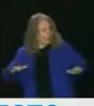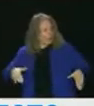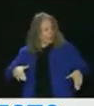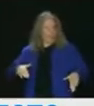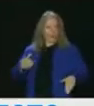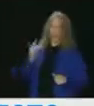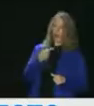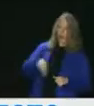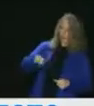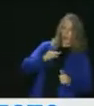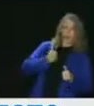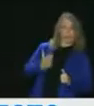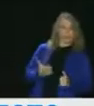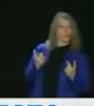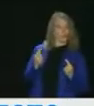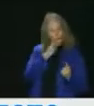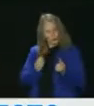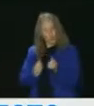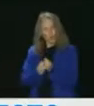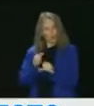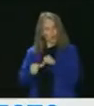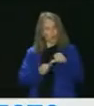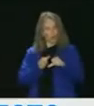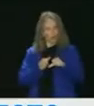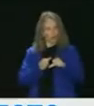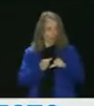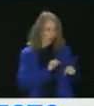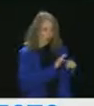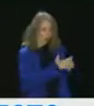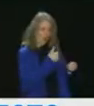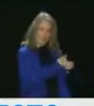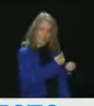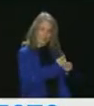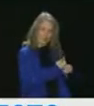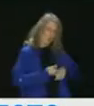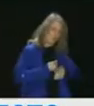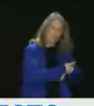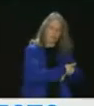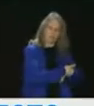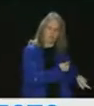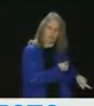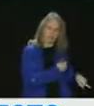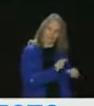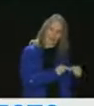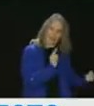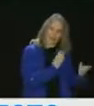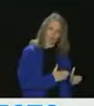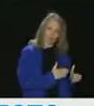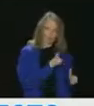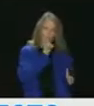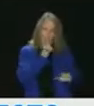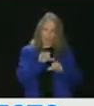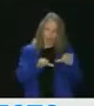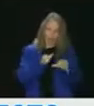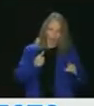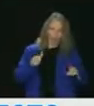We're not fighting each other. People are making sacrifices and have been for the past 2 years.